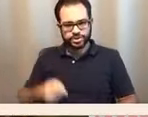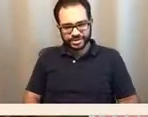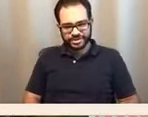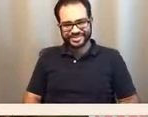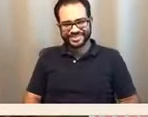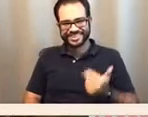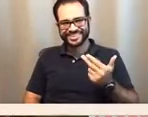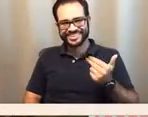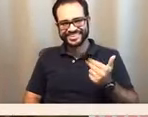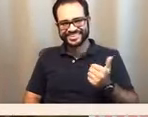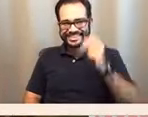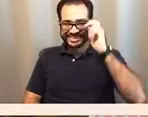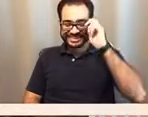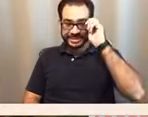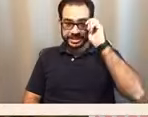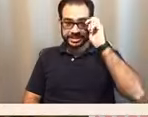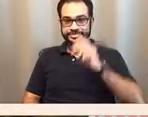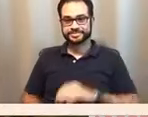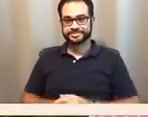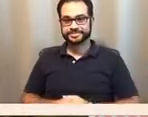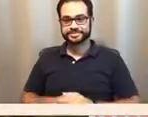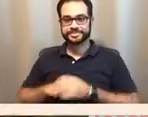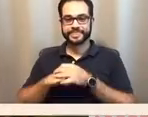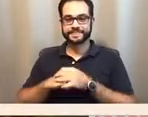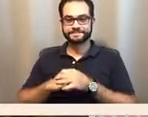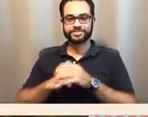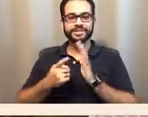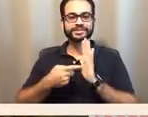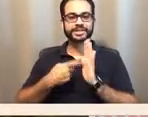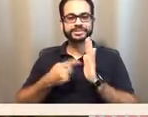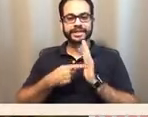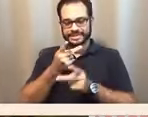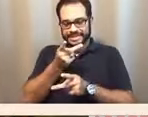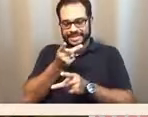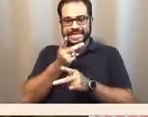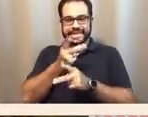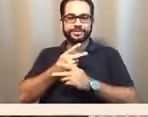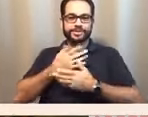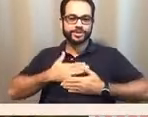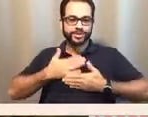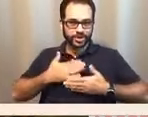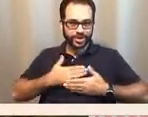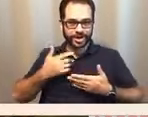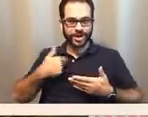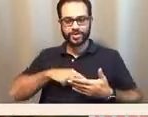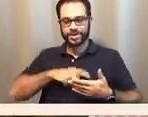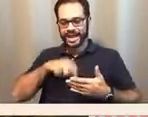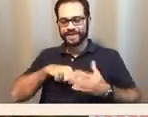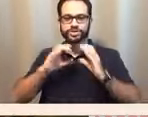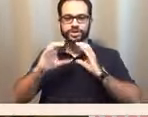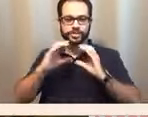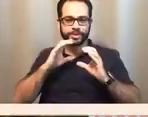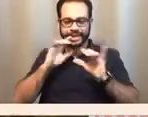So sometimes, in keeping the joy, we have to communicate on the same level that all the words